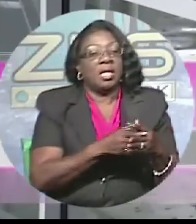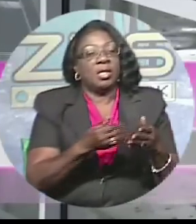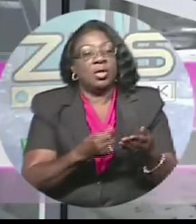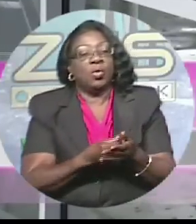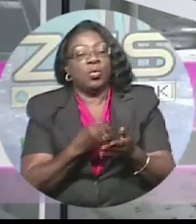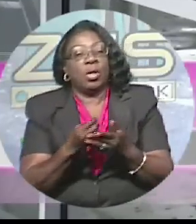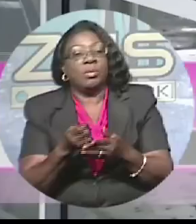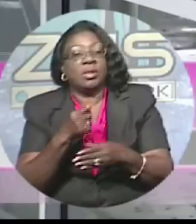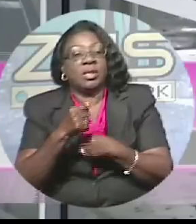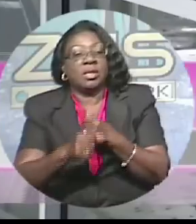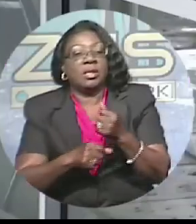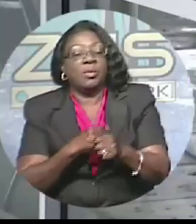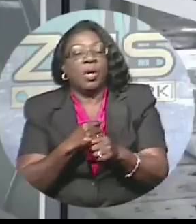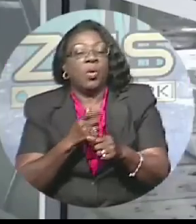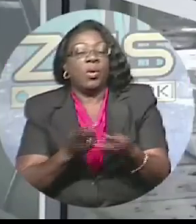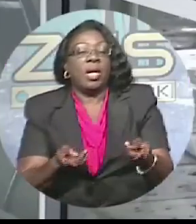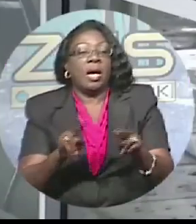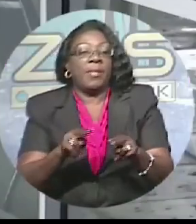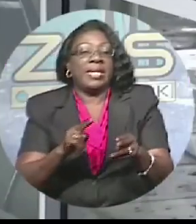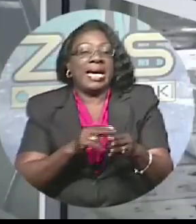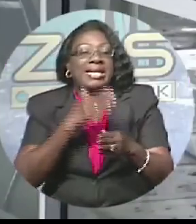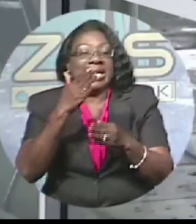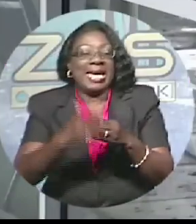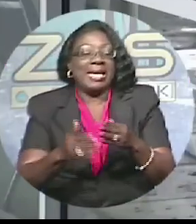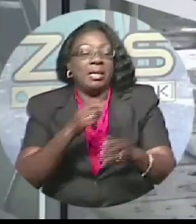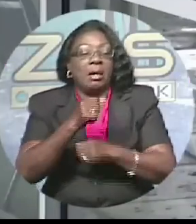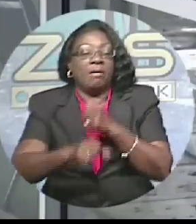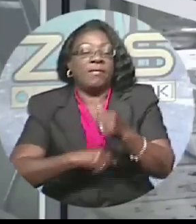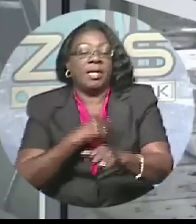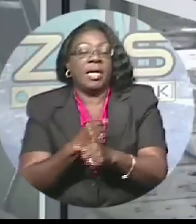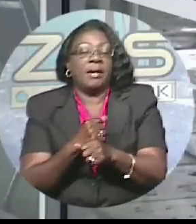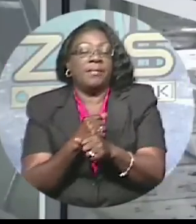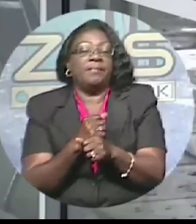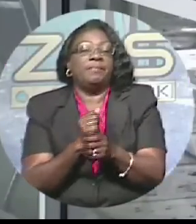system will take shape by year's end. LaDon Davis, ZNS Network News.